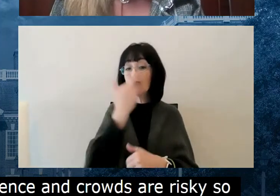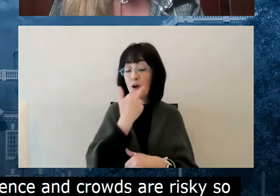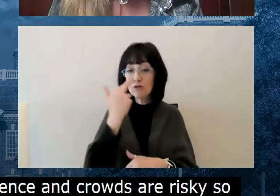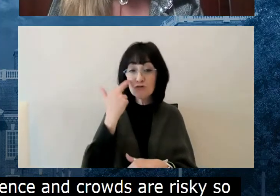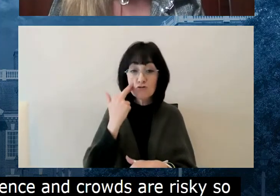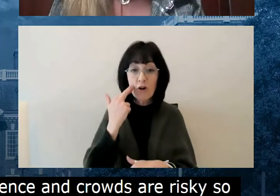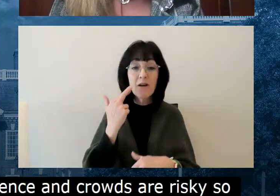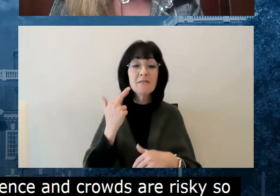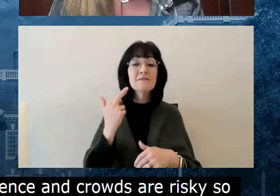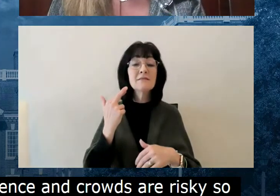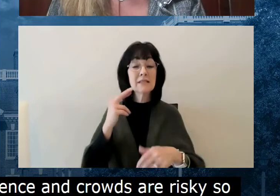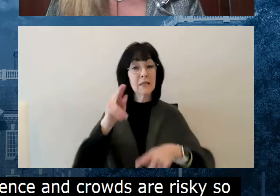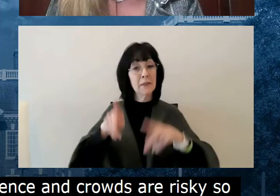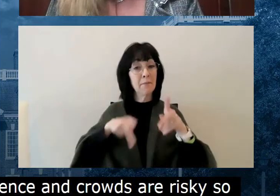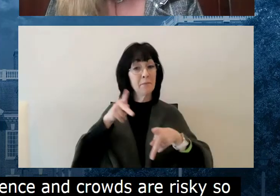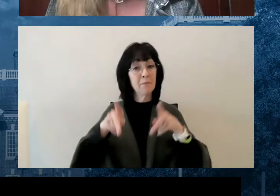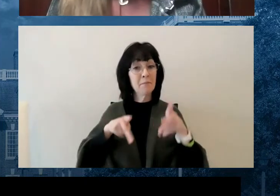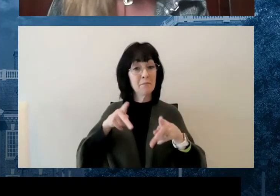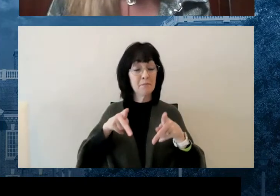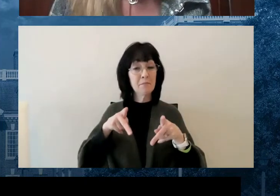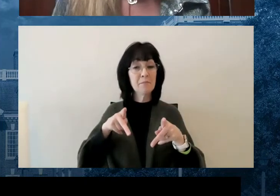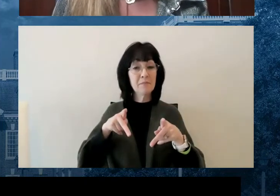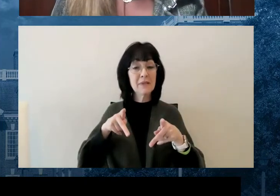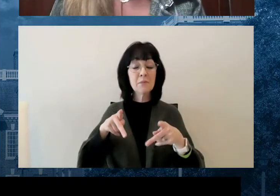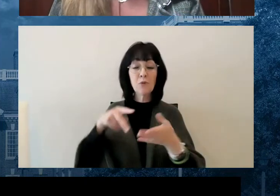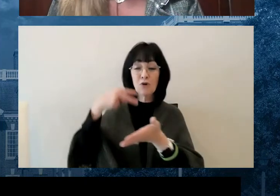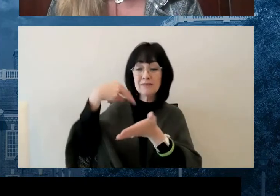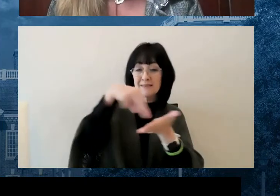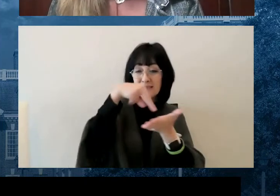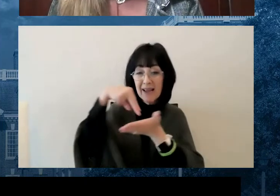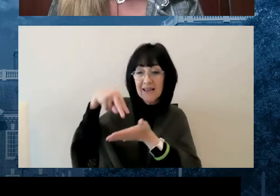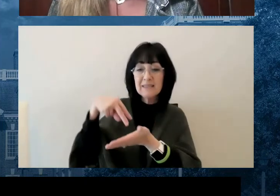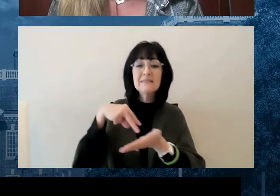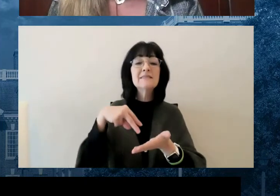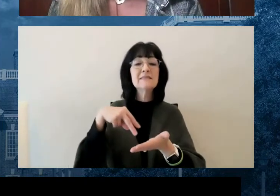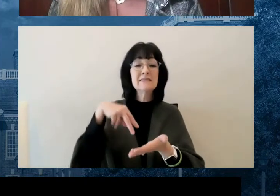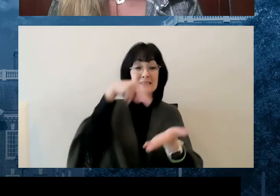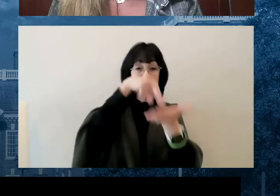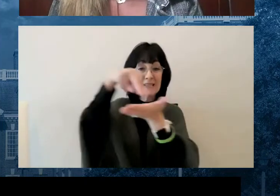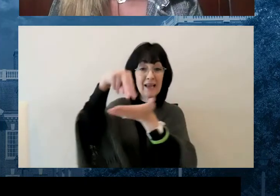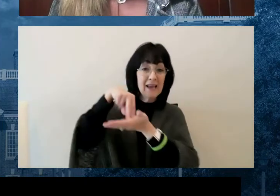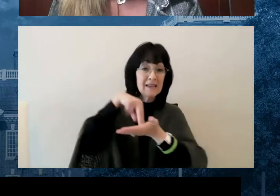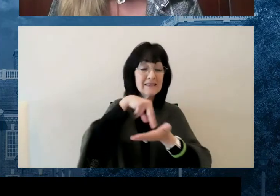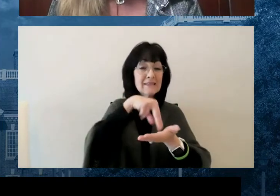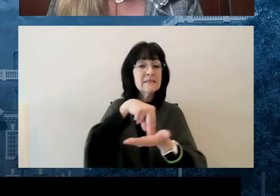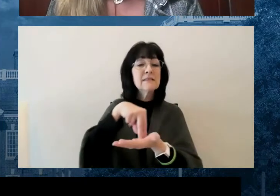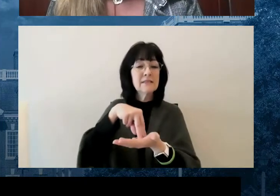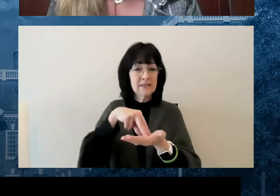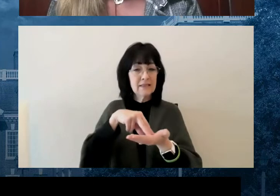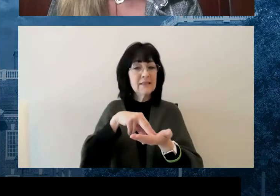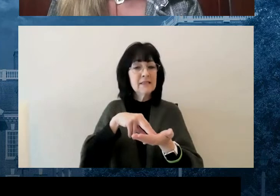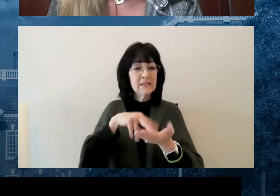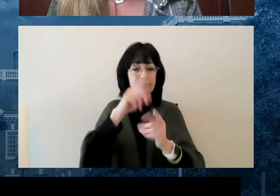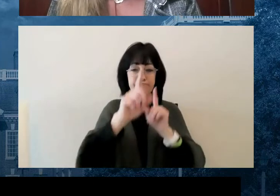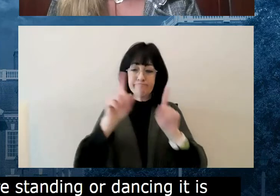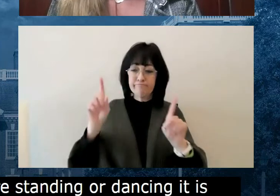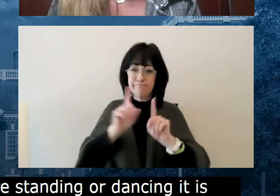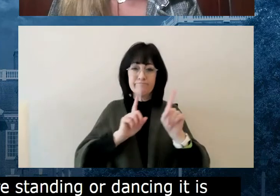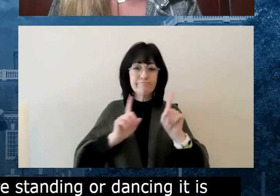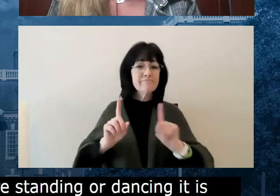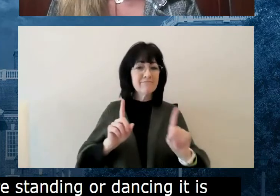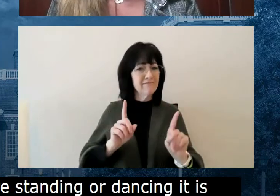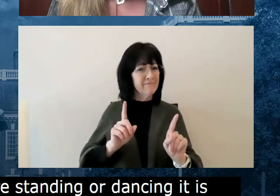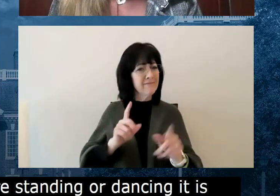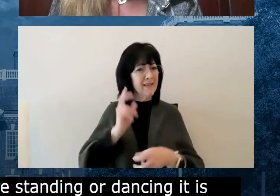are standing or dancing, it's much more difficult to keep a distance, even a 3